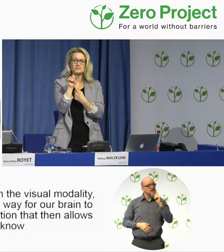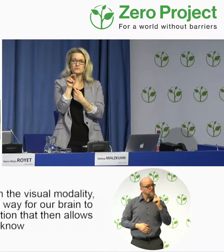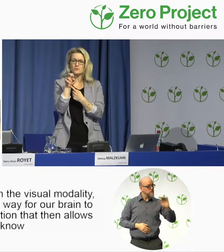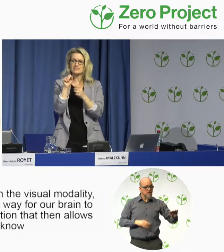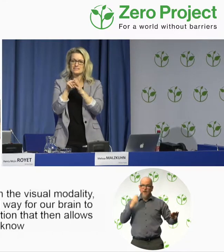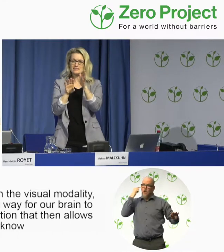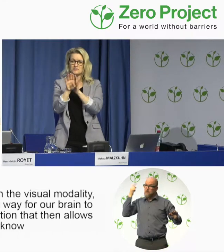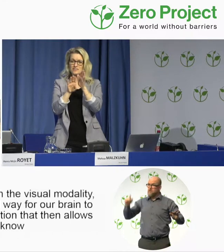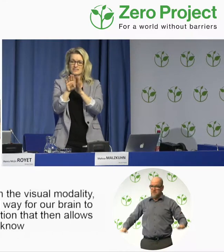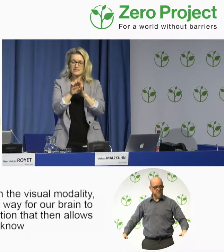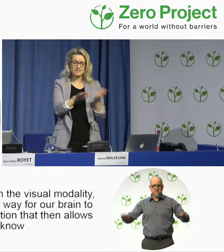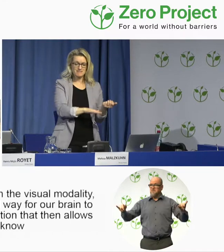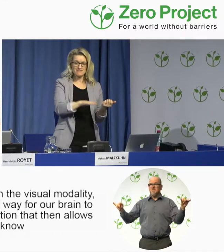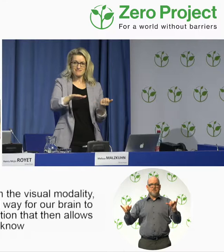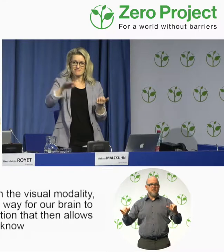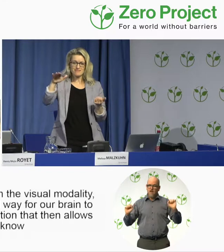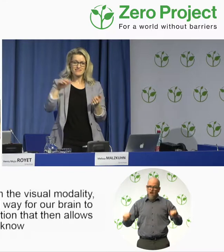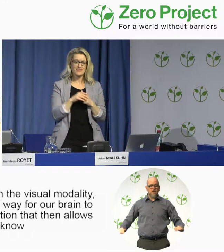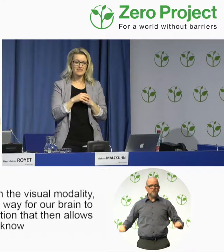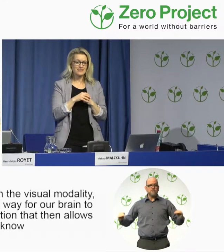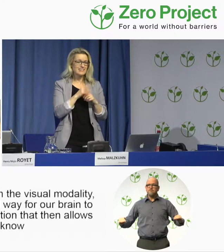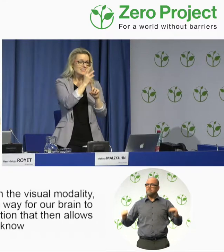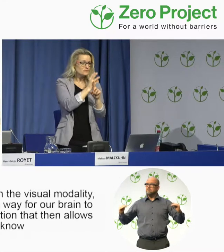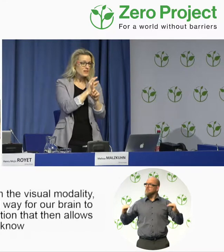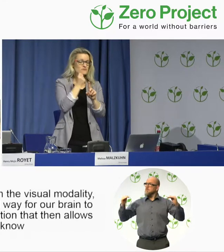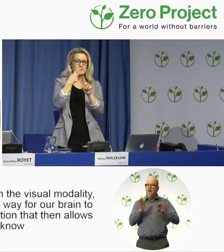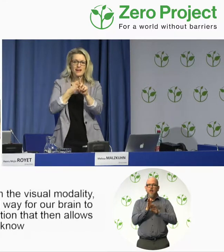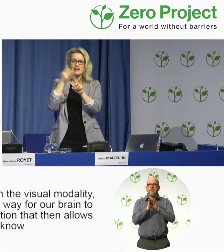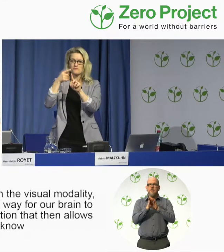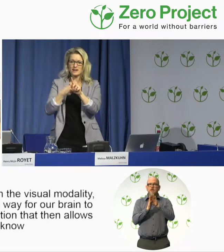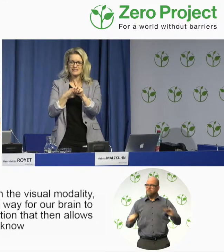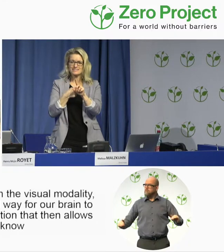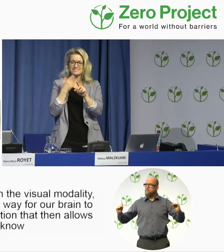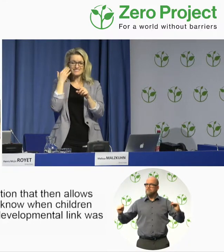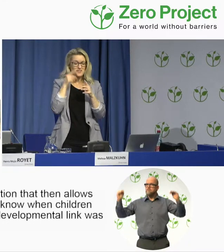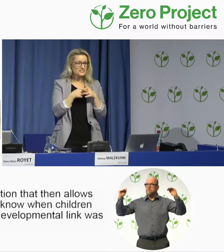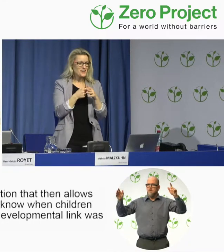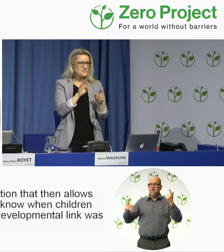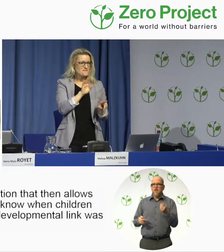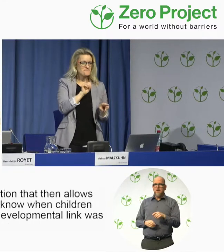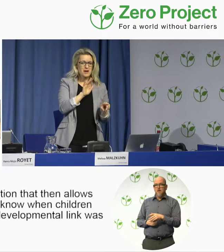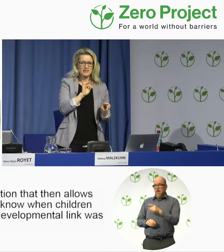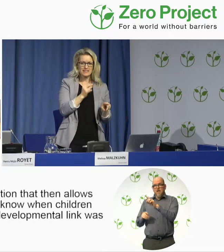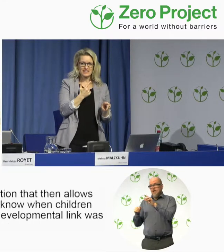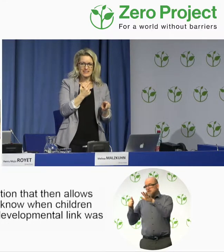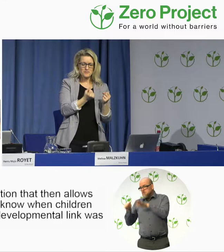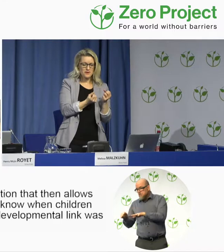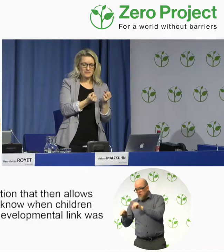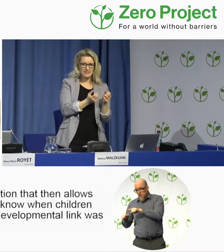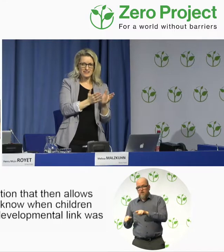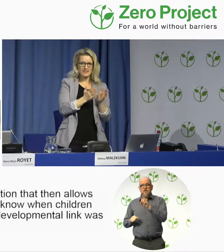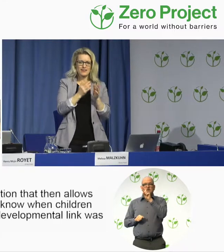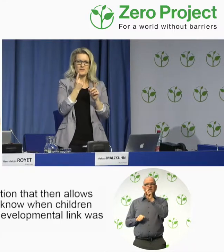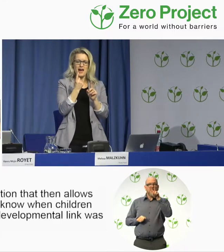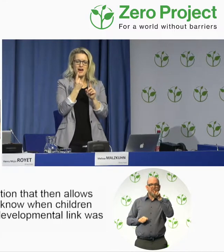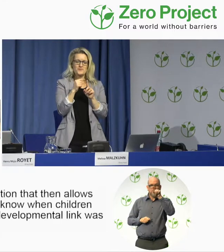We know that when children are exposed to sign language, they hit the very same developmental linguistic milestones that their hearing counterparts